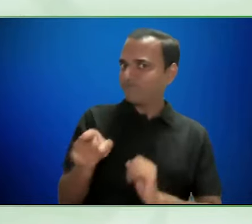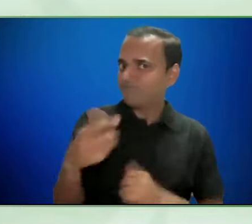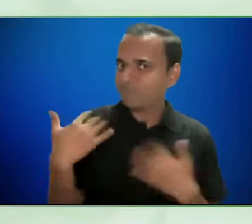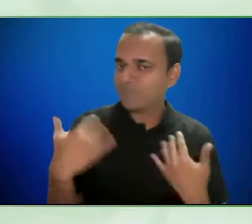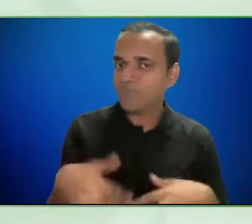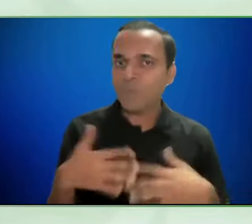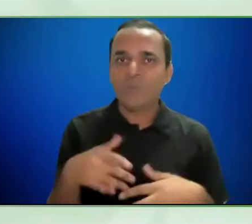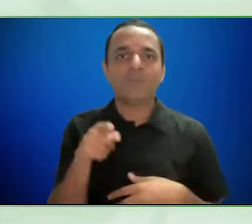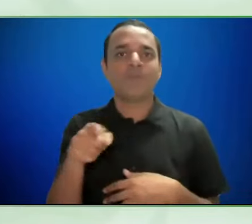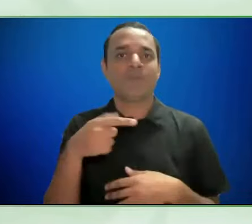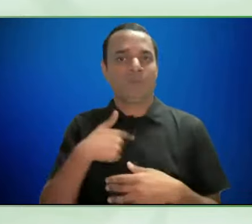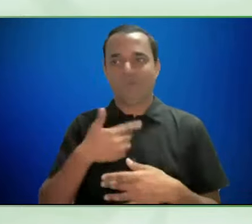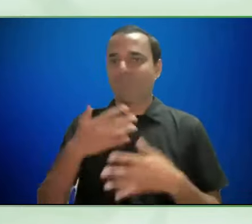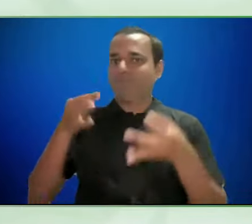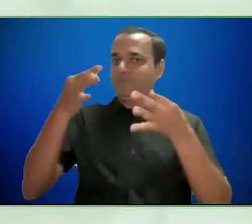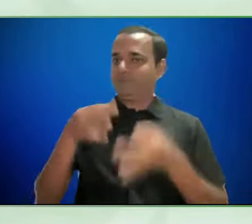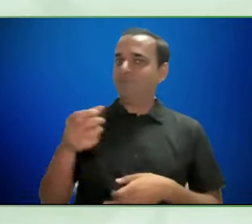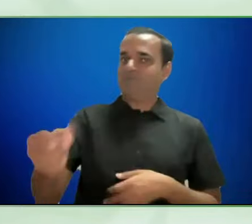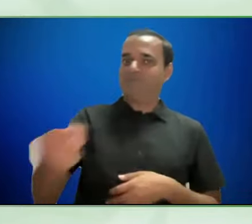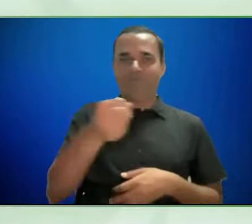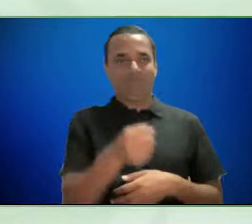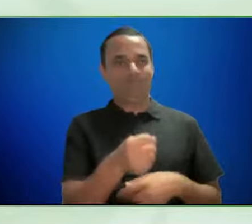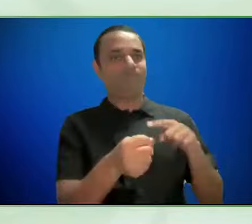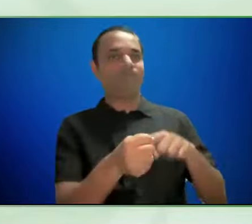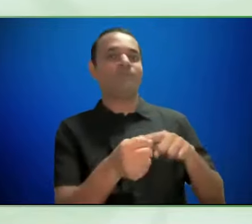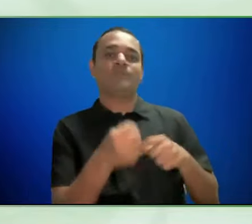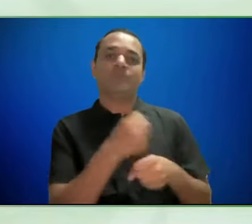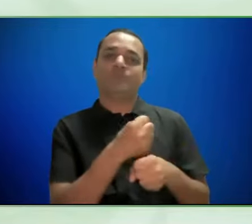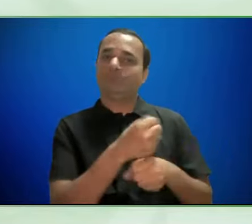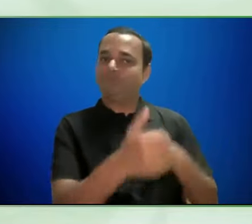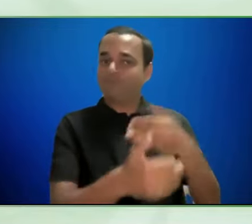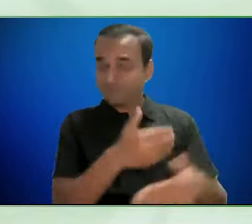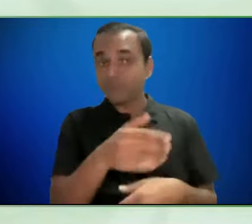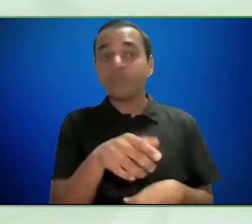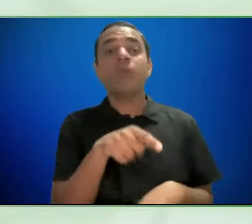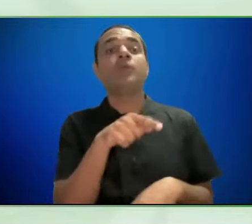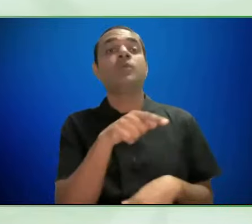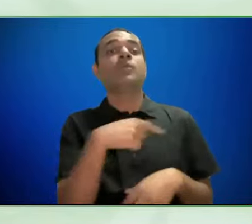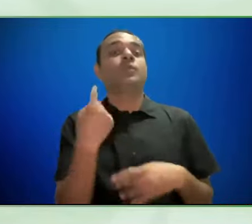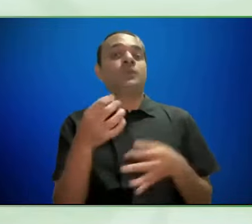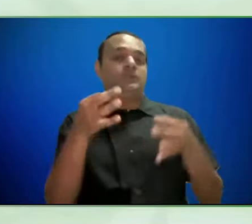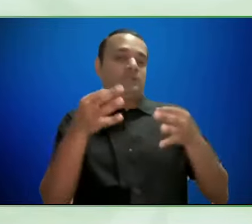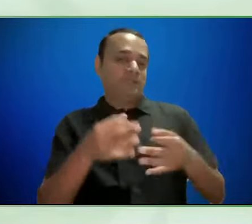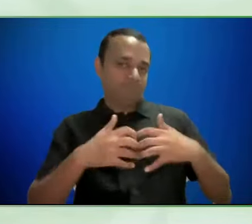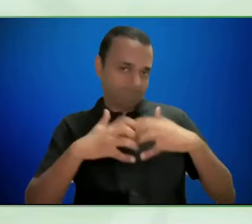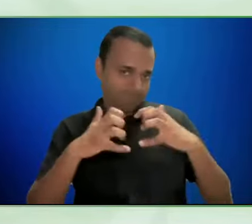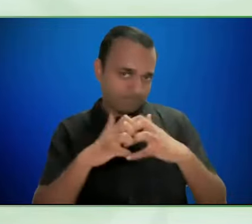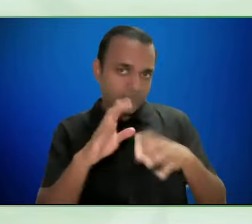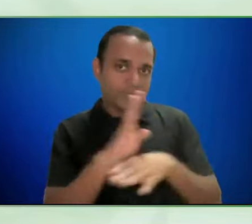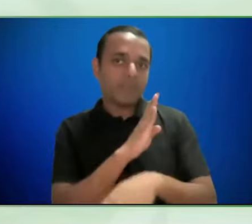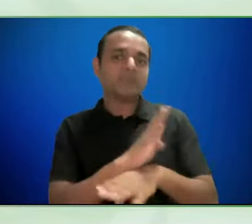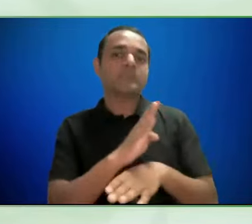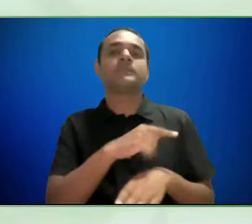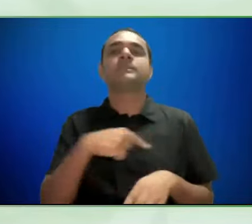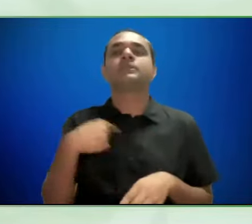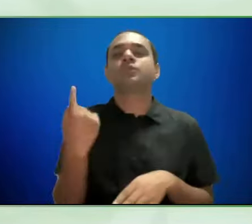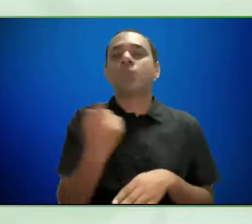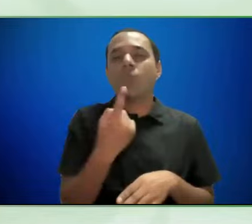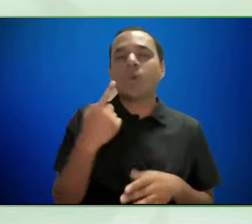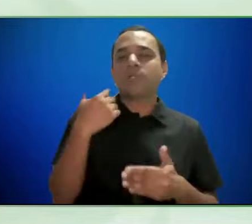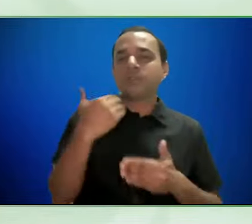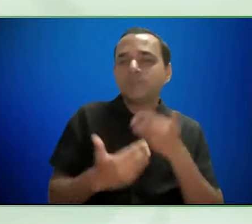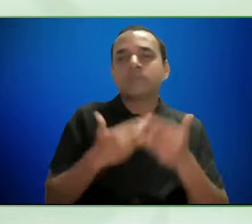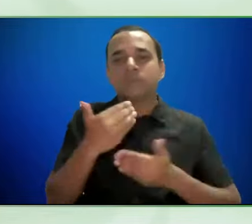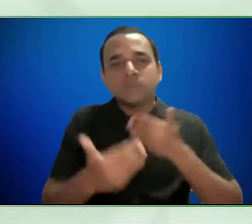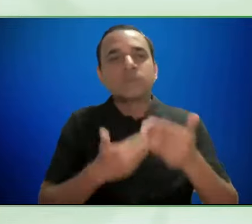being hired to stock shelves or the typical jobs. We said we're going to create a person-centered job around your skills